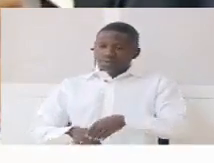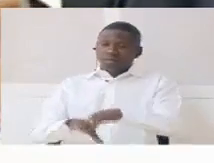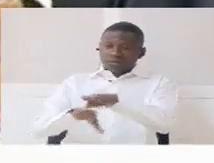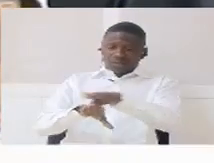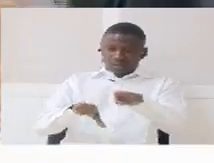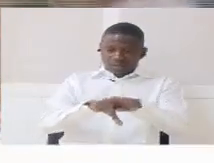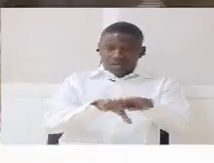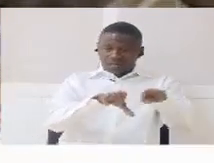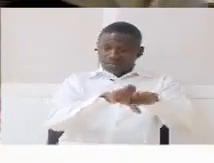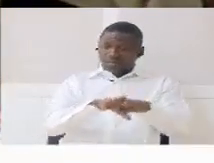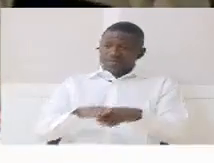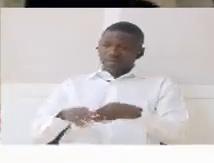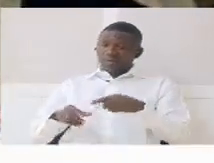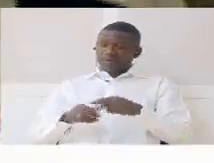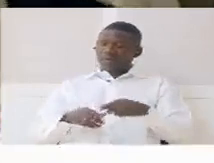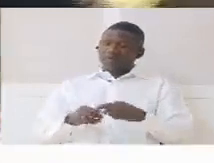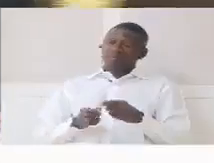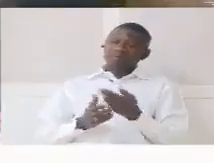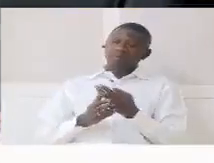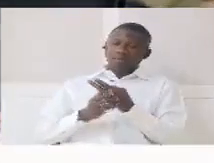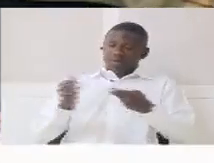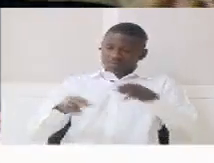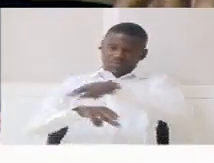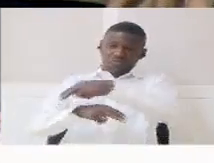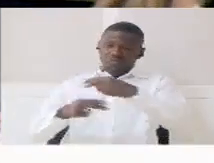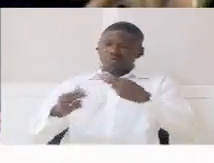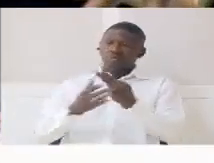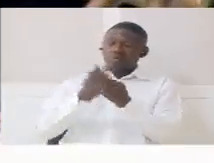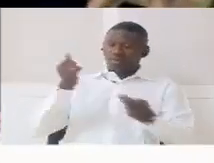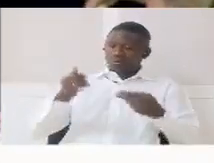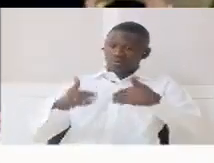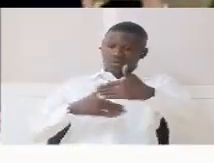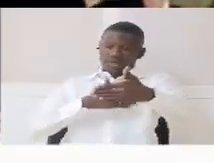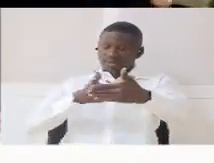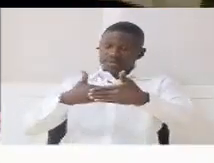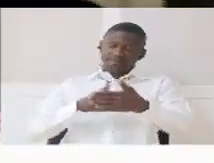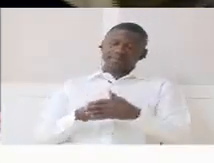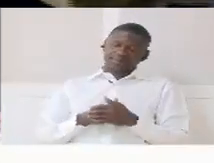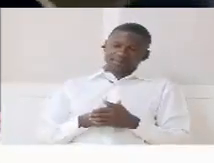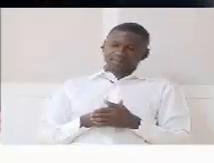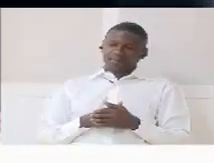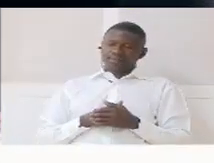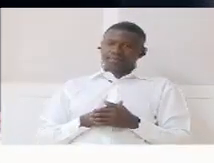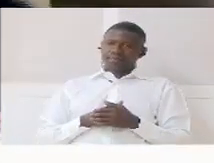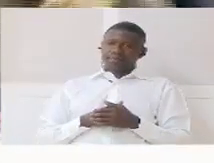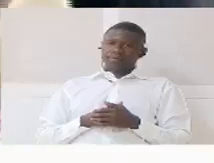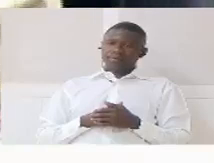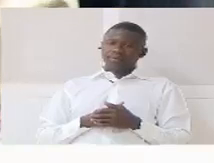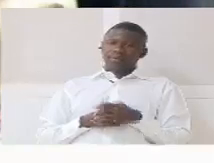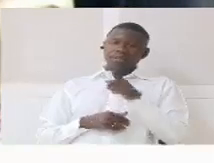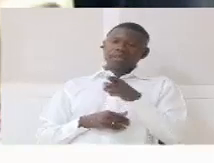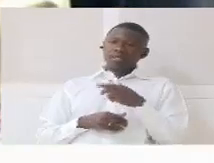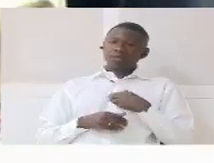A pillar thing. Pillars on both sides. So all slab on you call it a dakan. And the slab is placed on top of those pillars. So only the number of prisoners